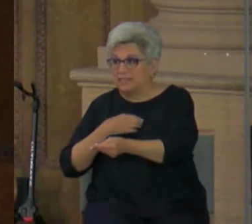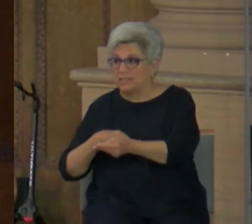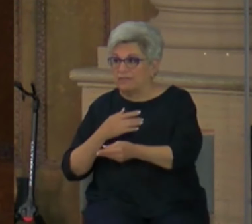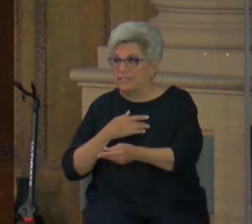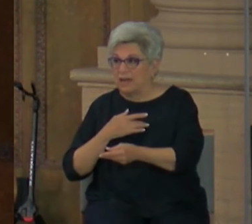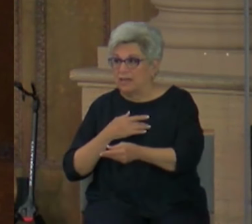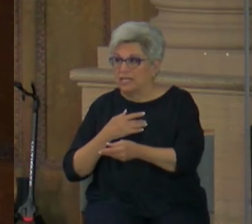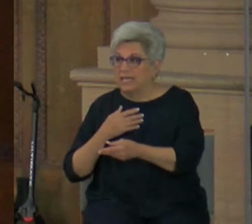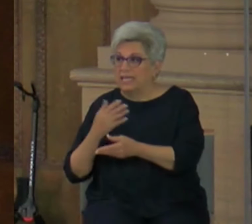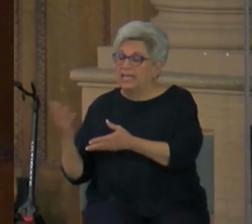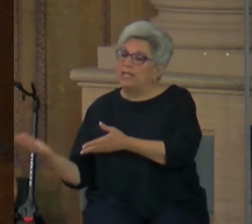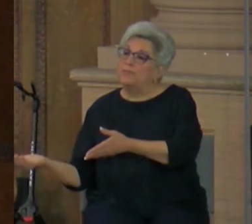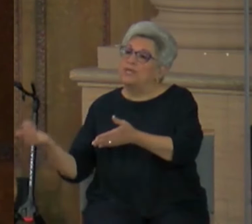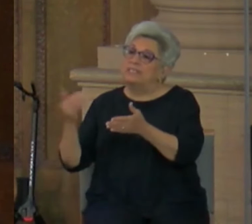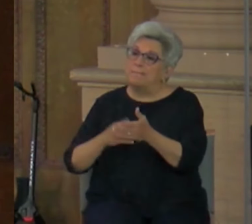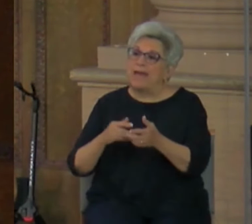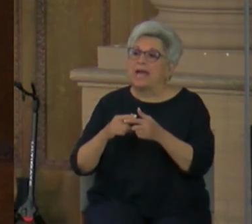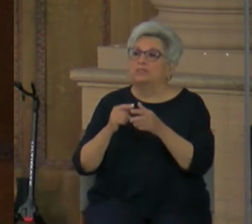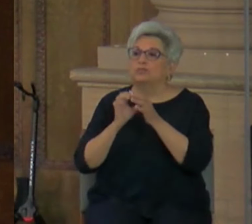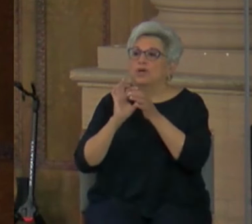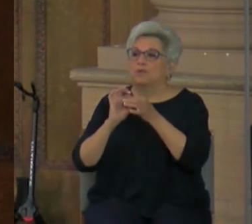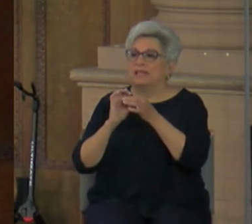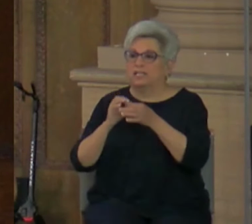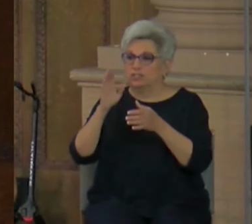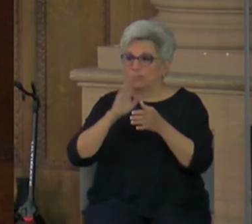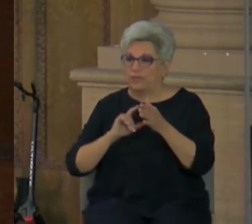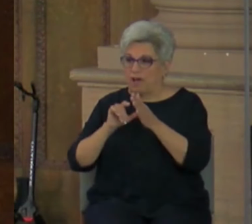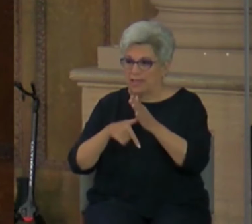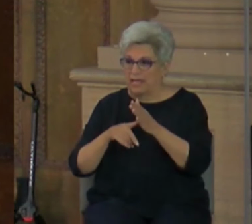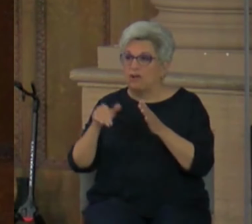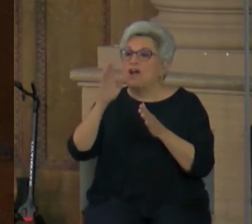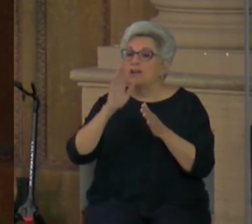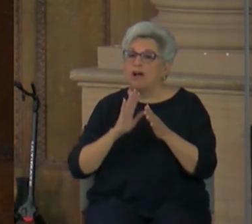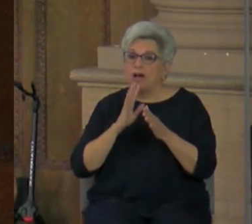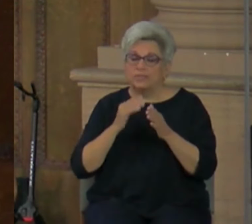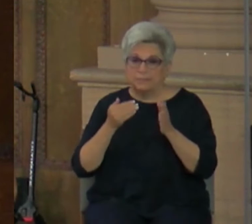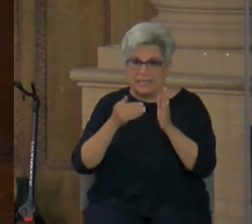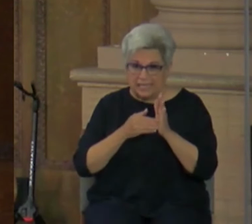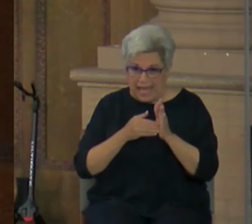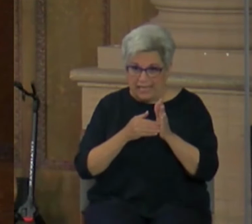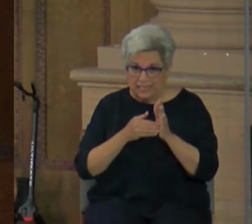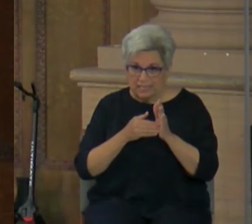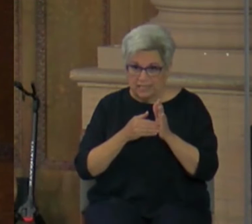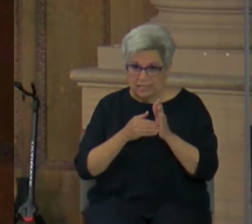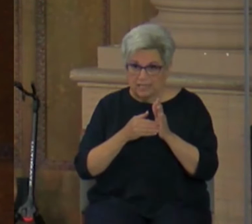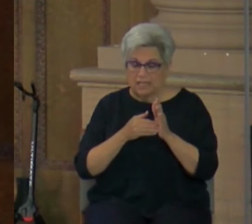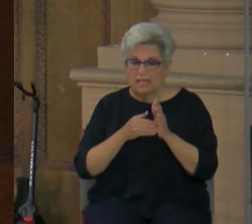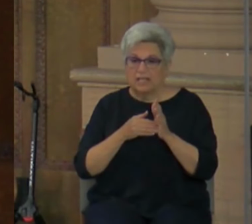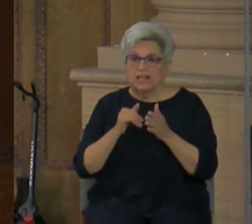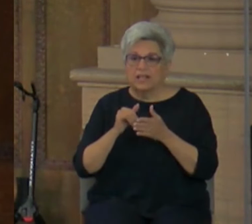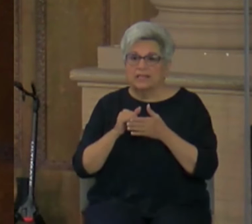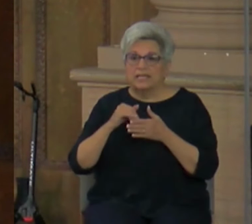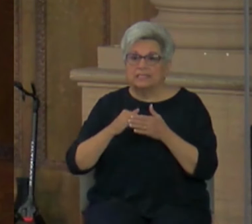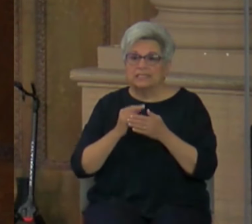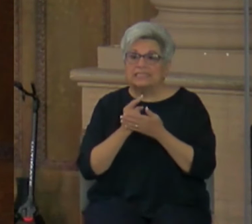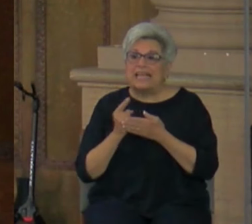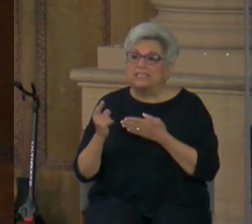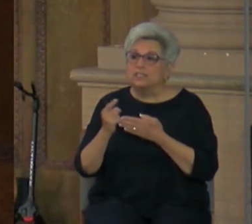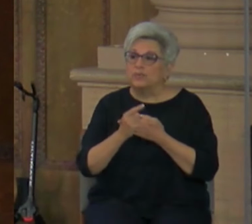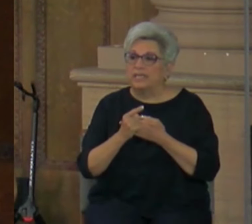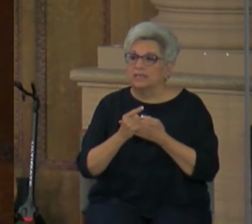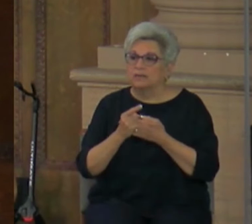to worship and relationship with God. God's going to speak again, and that's going to be the speech that we look at next week, because